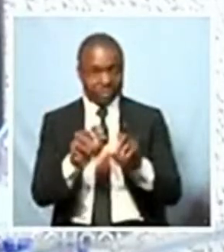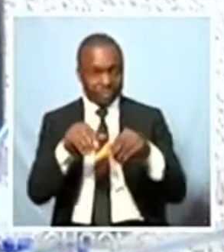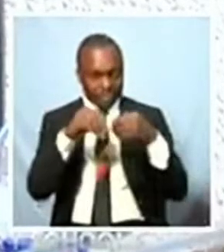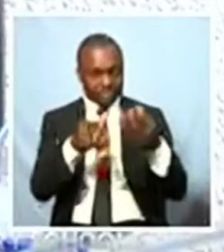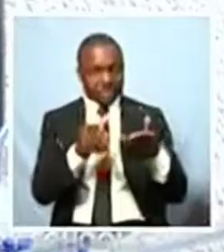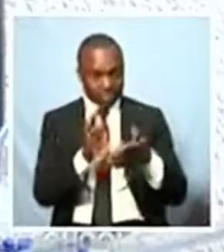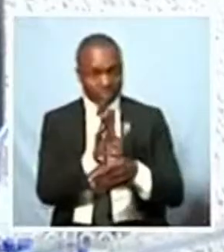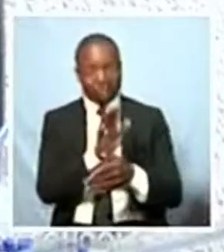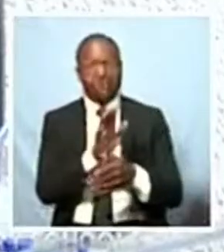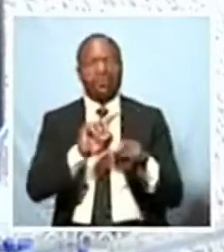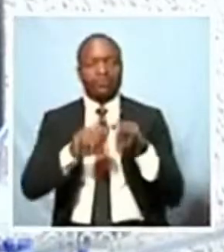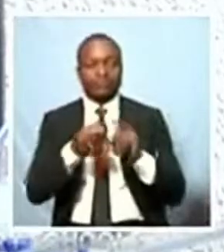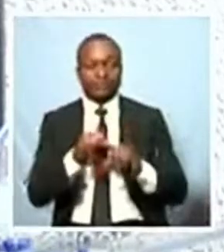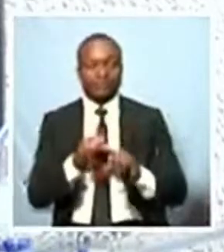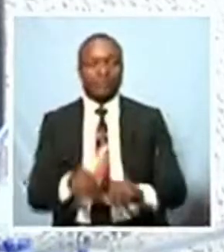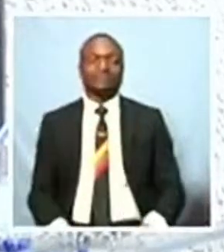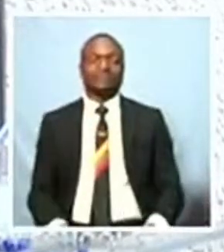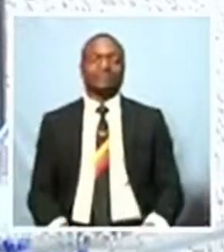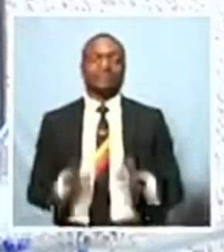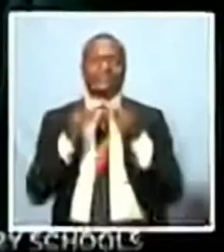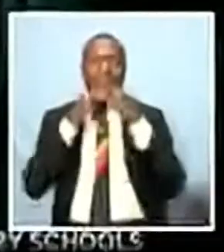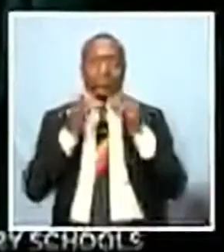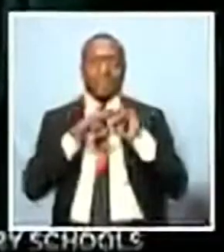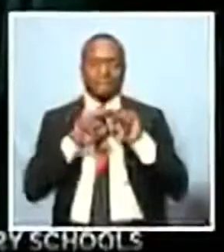to our colleagues. Thank you, Chair.